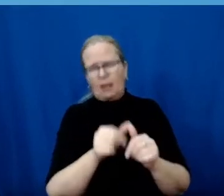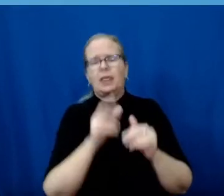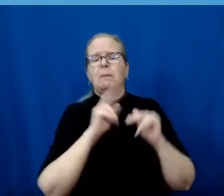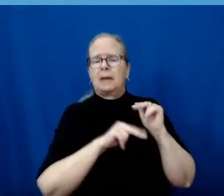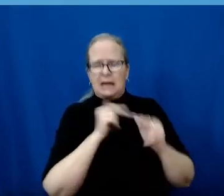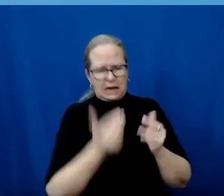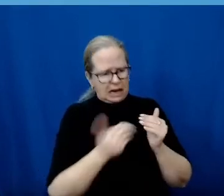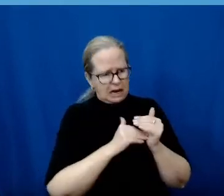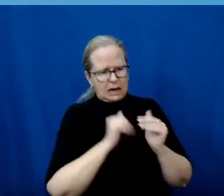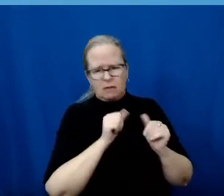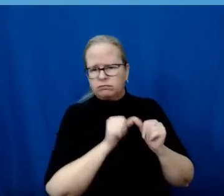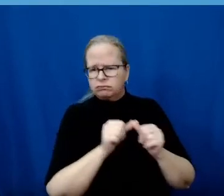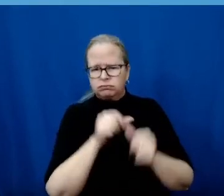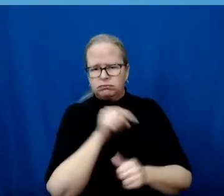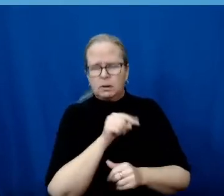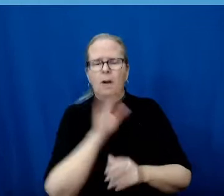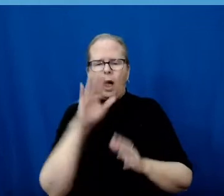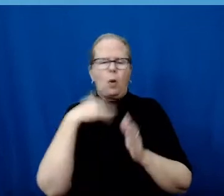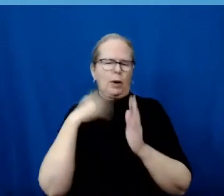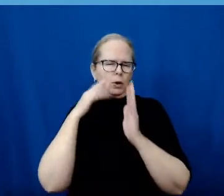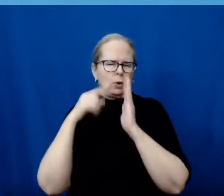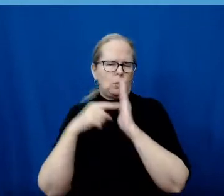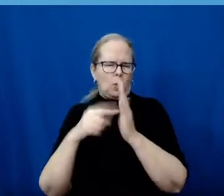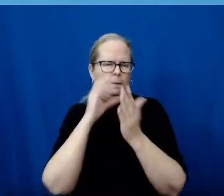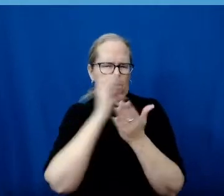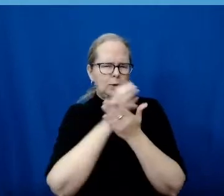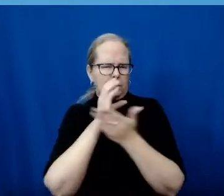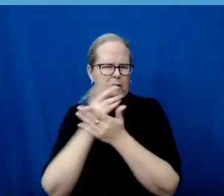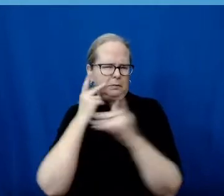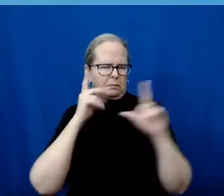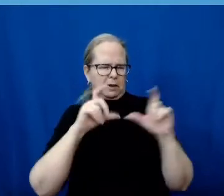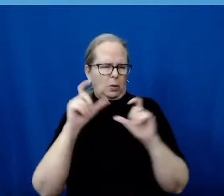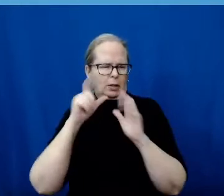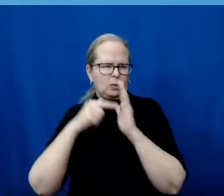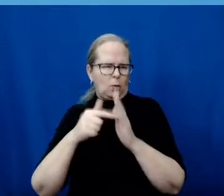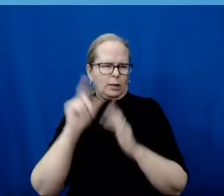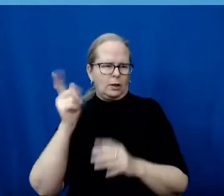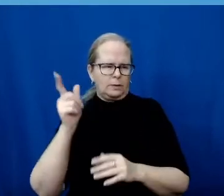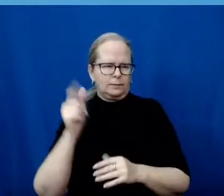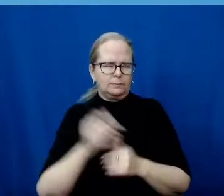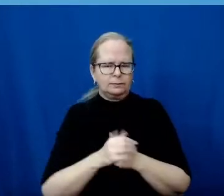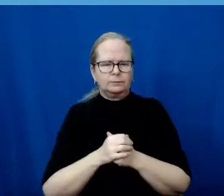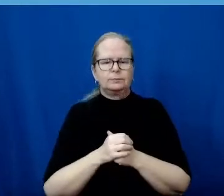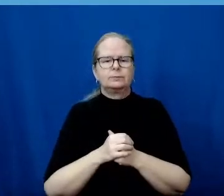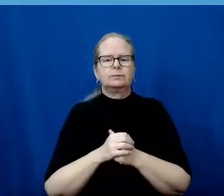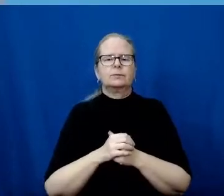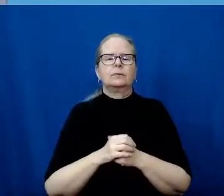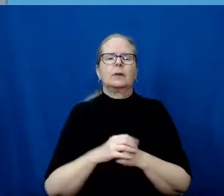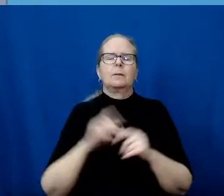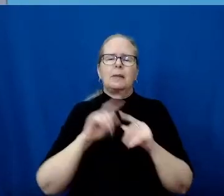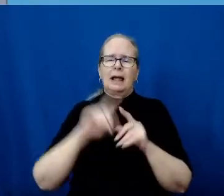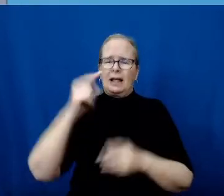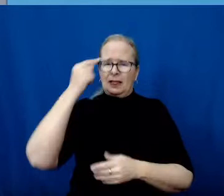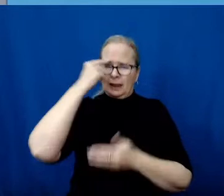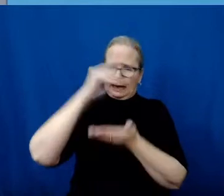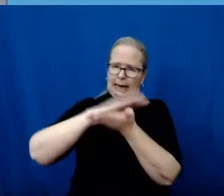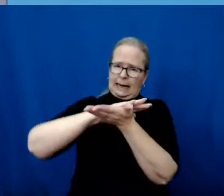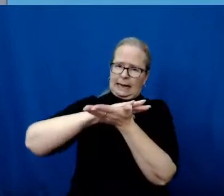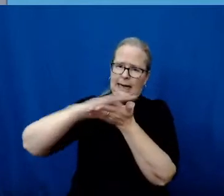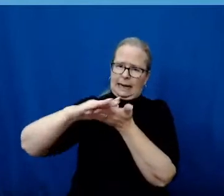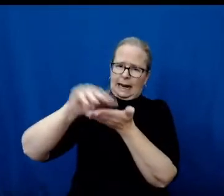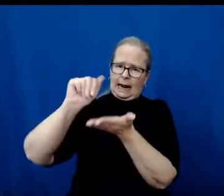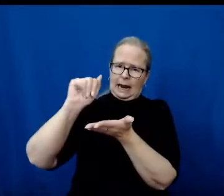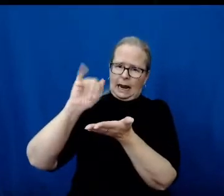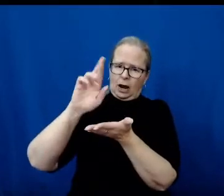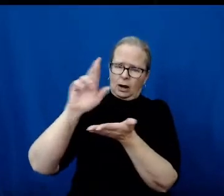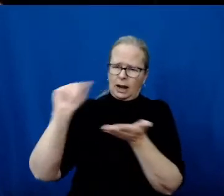later on. I mean, I think Clean Air Crew, Amanda, I think you guys have some videotapes on how to build these things. Is that right?